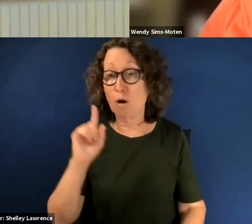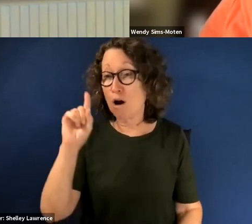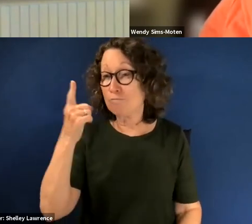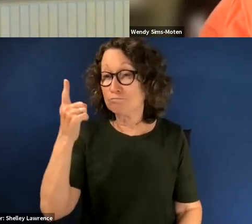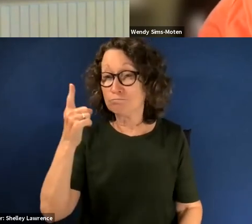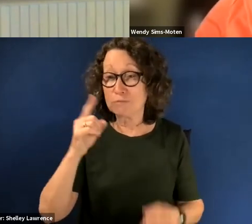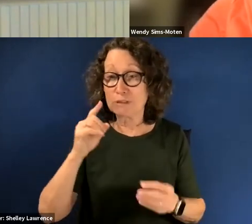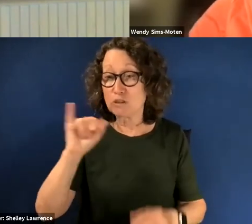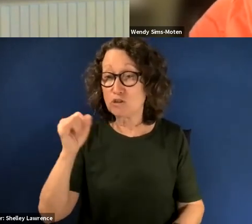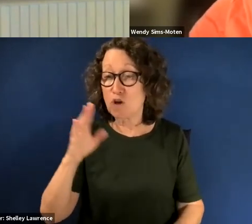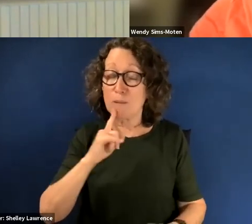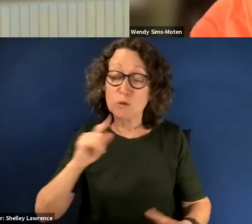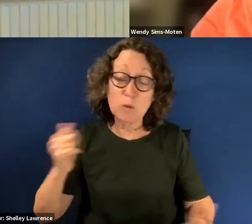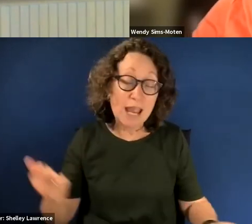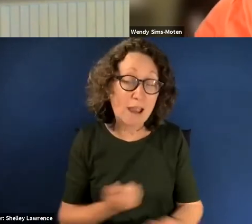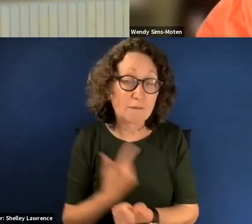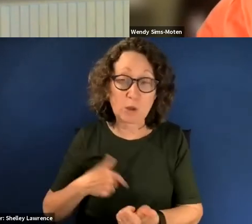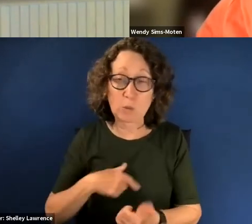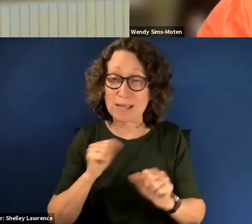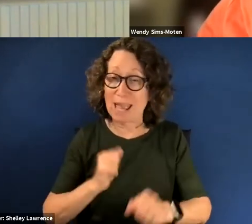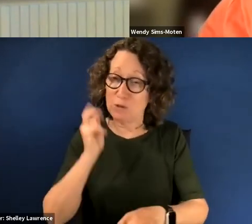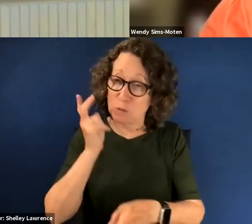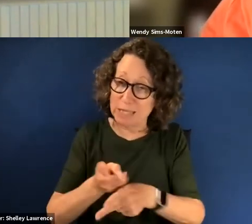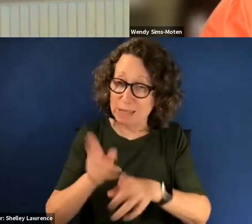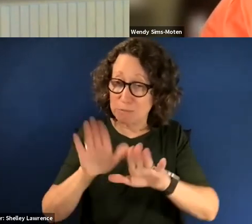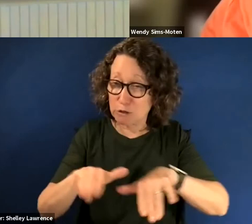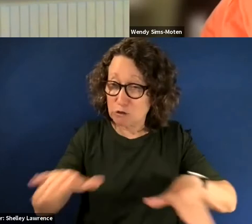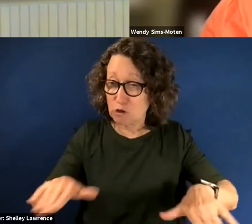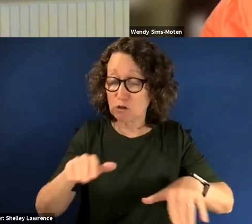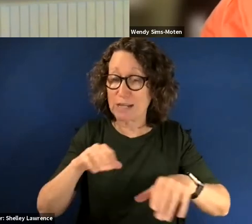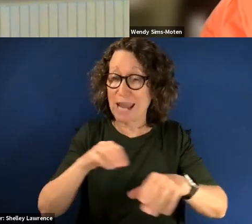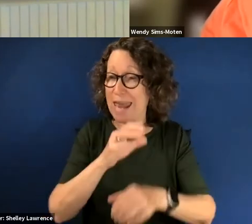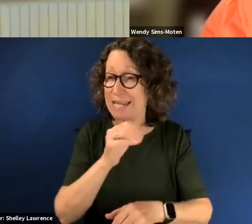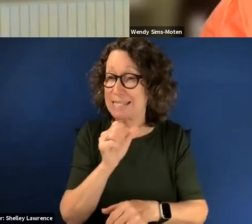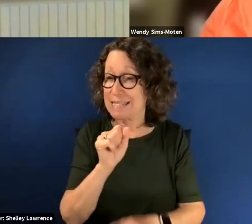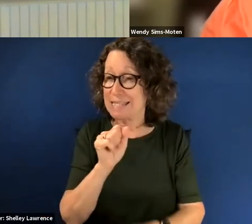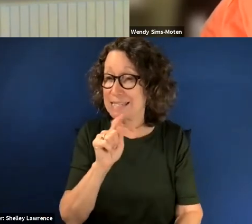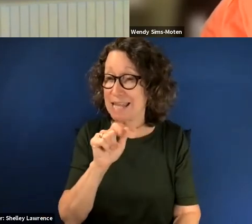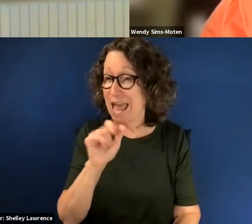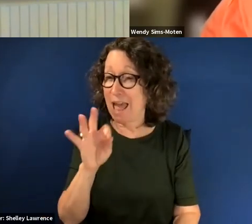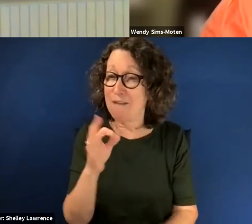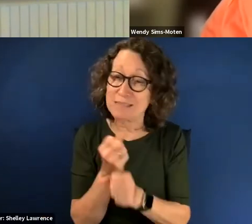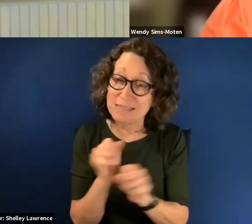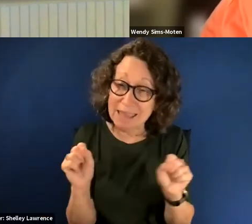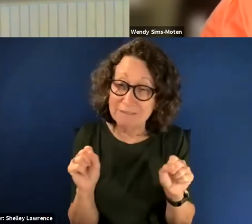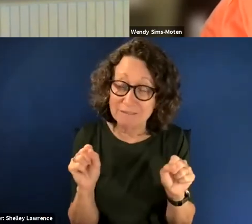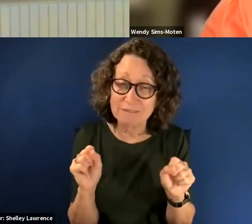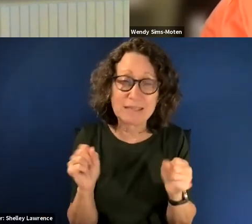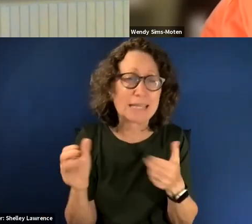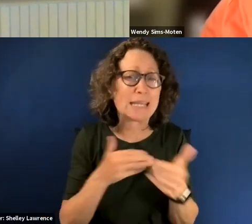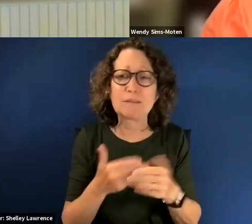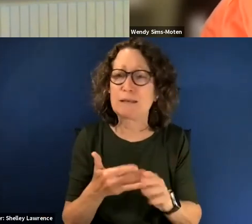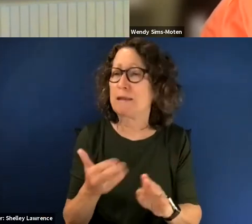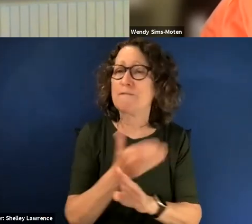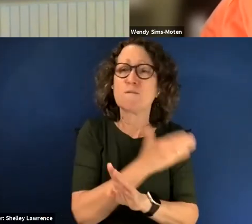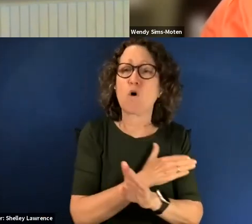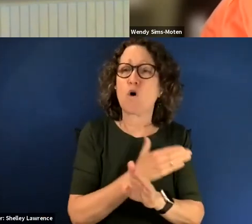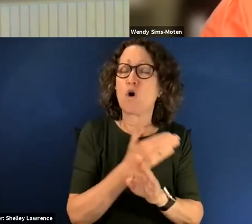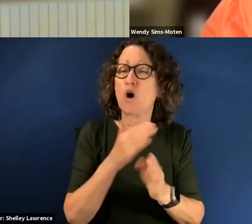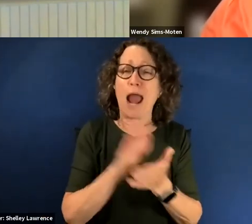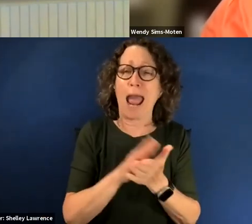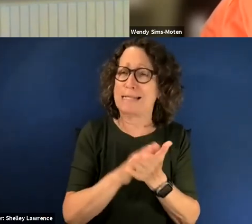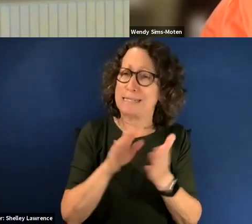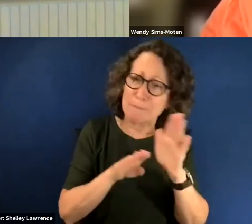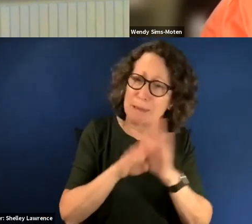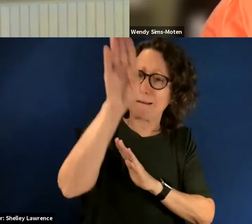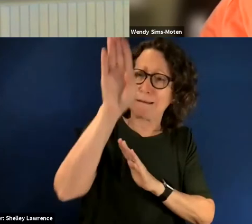to do everything we can to keep children and staff safe. And even before academic achievement, our